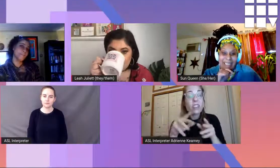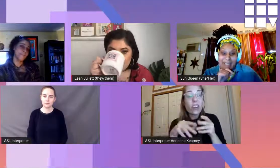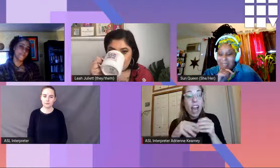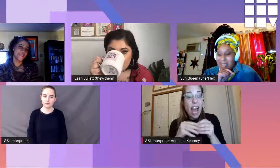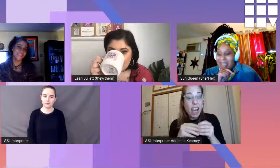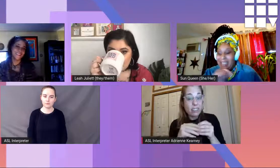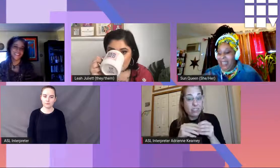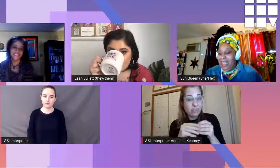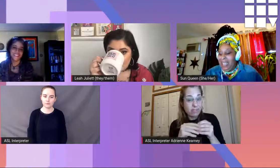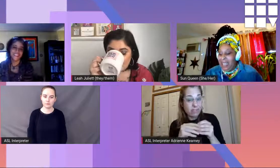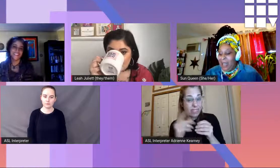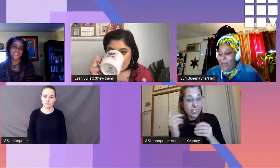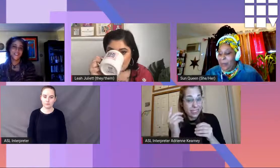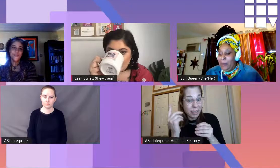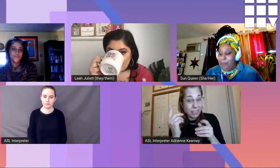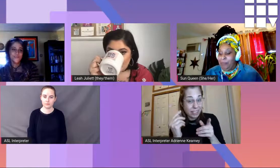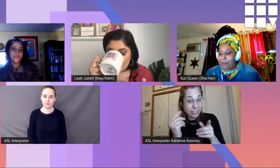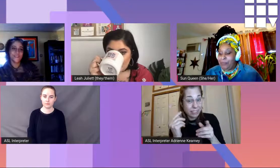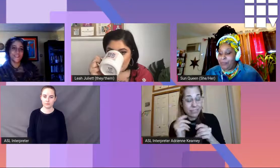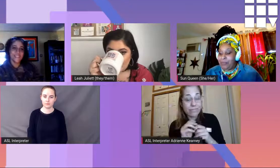to what Leah was saying?